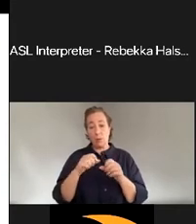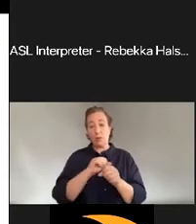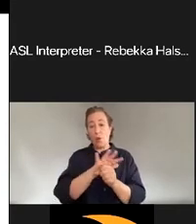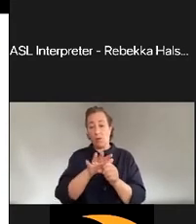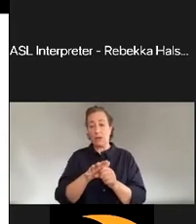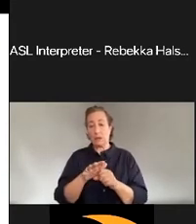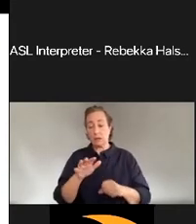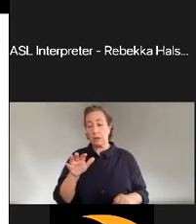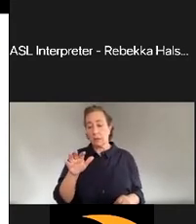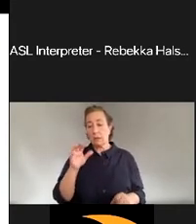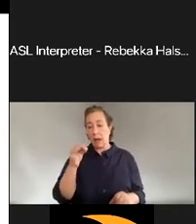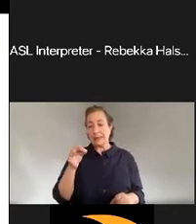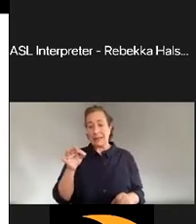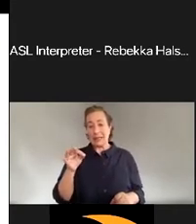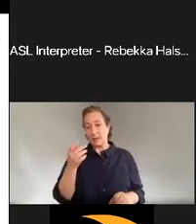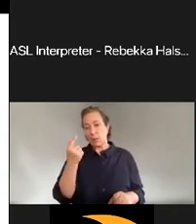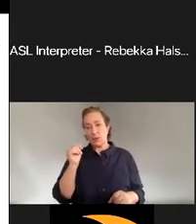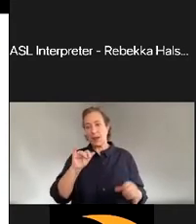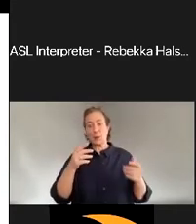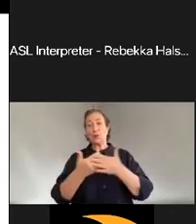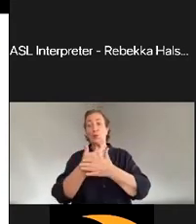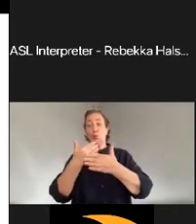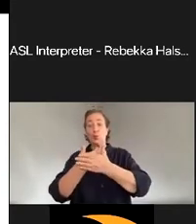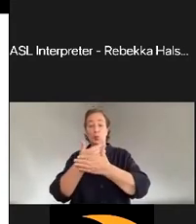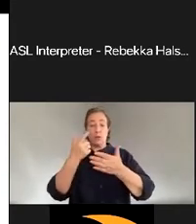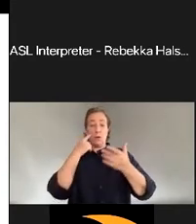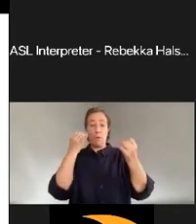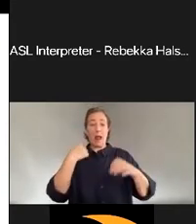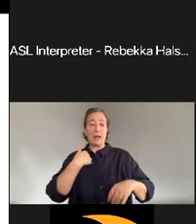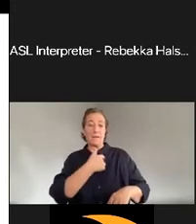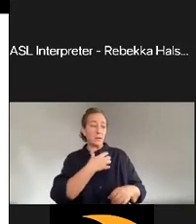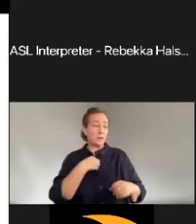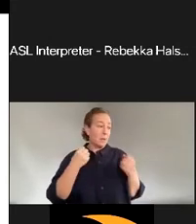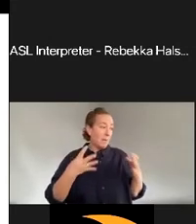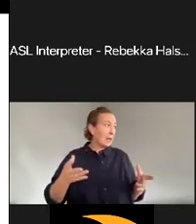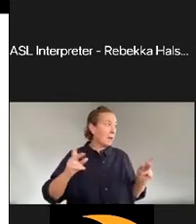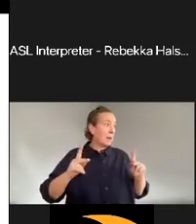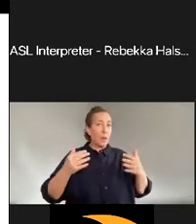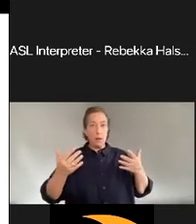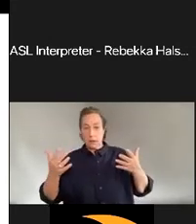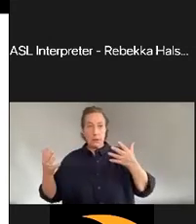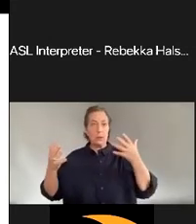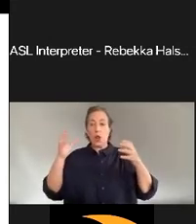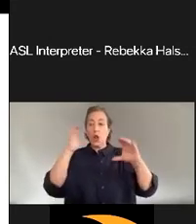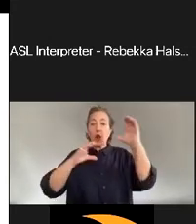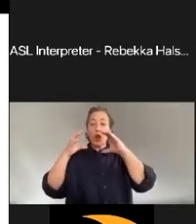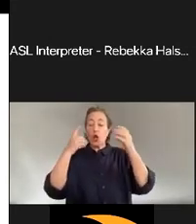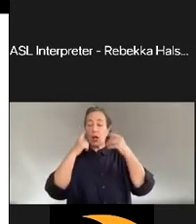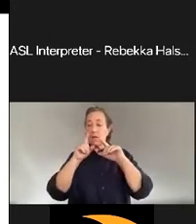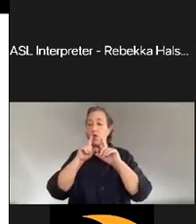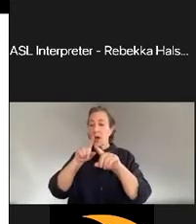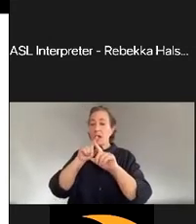As it's a new area that everyone, there were lots of questions needing to be answered. So some of the